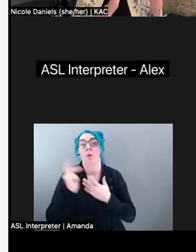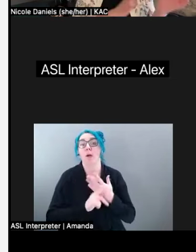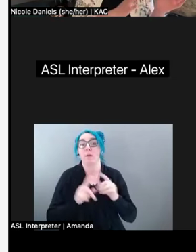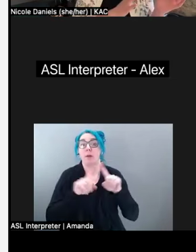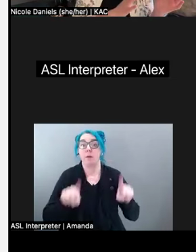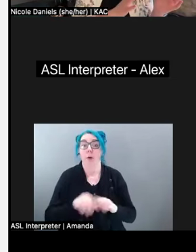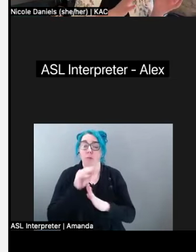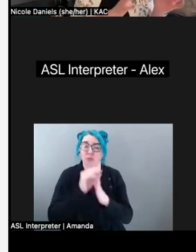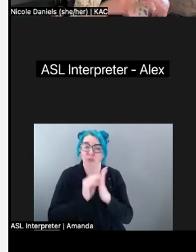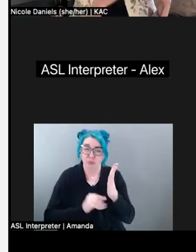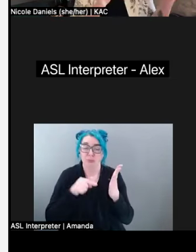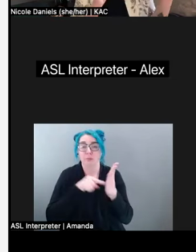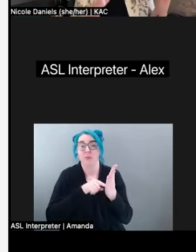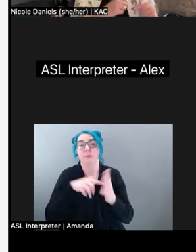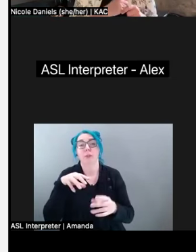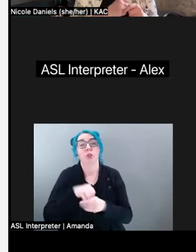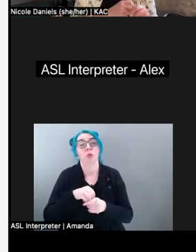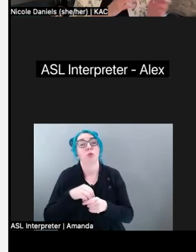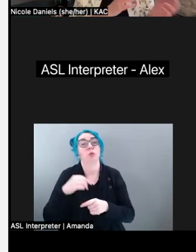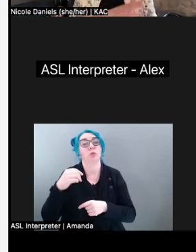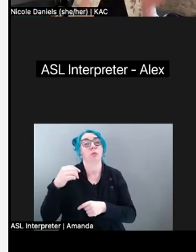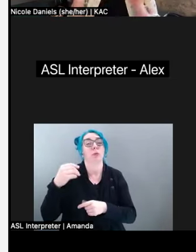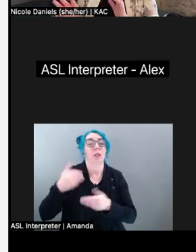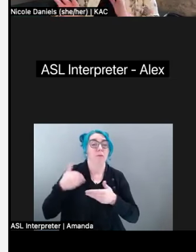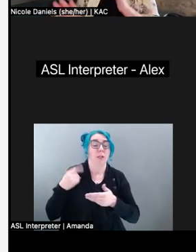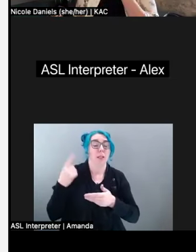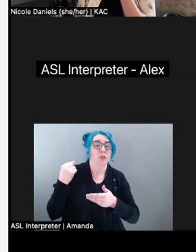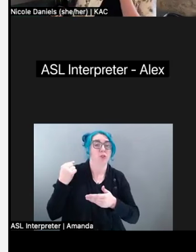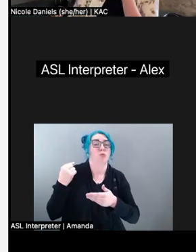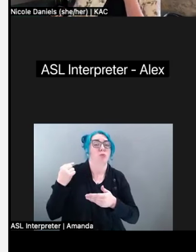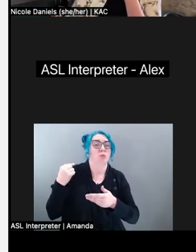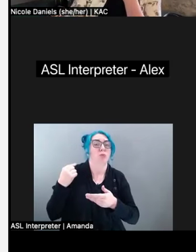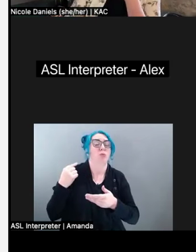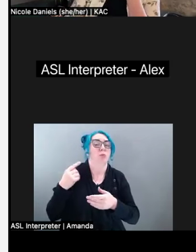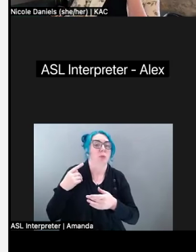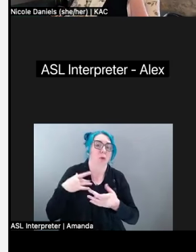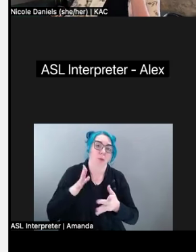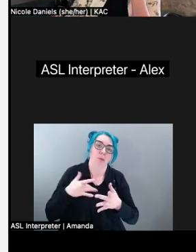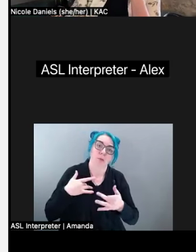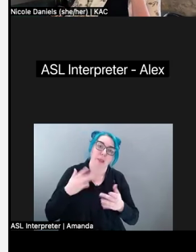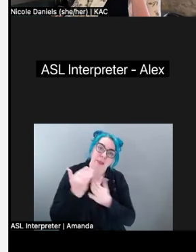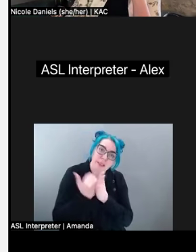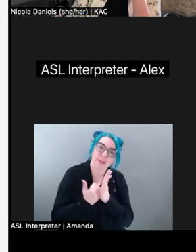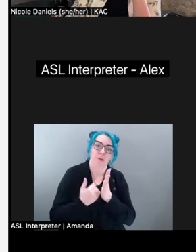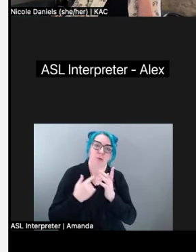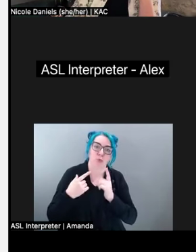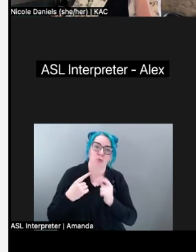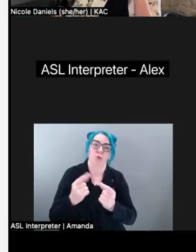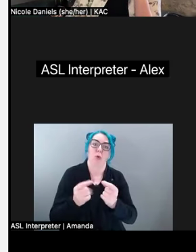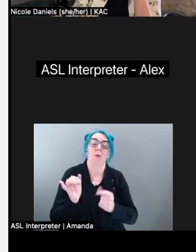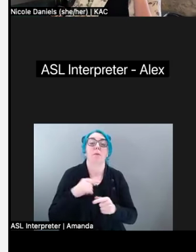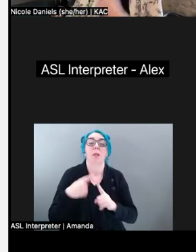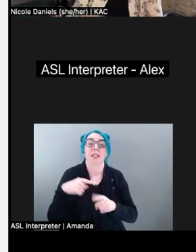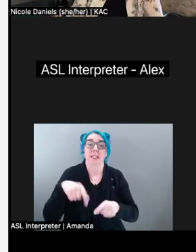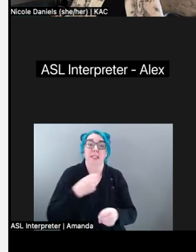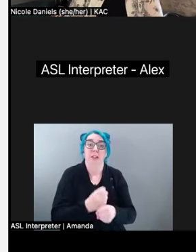both your previous year or your current year program list, as well as your request year list. New this year, we've also added a board of directors